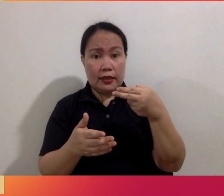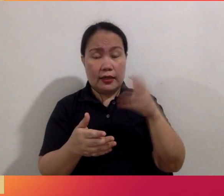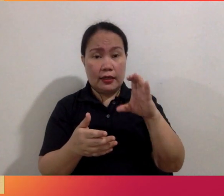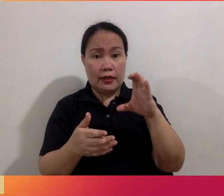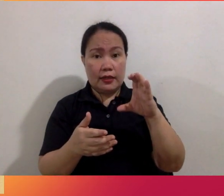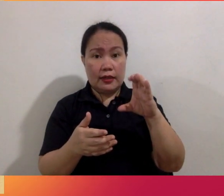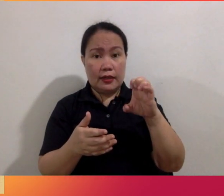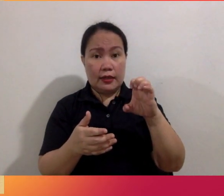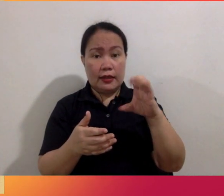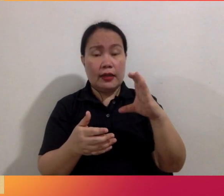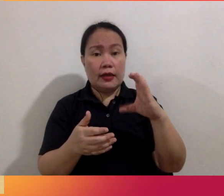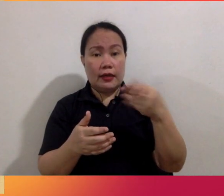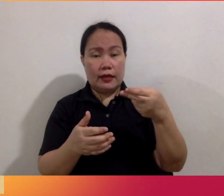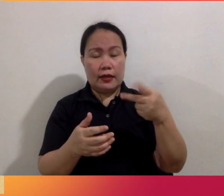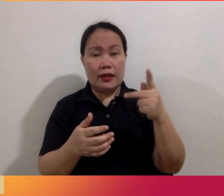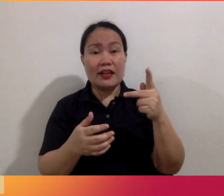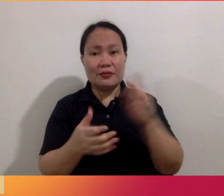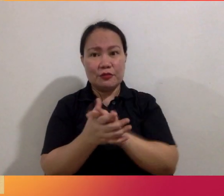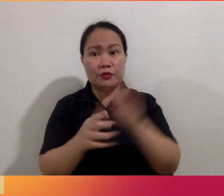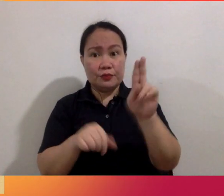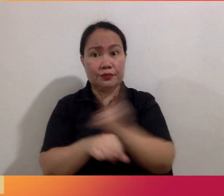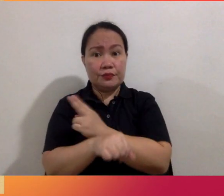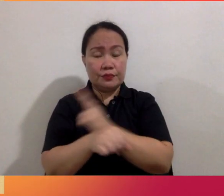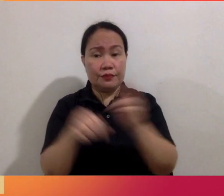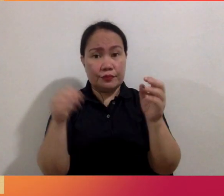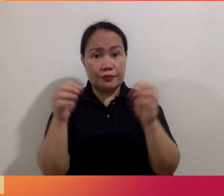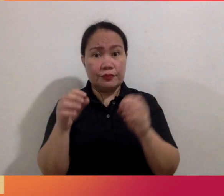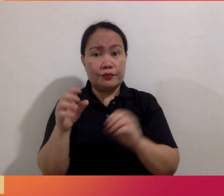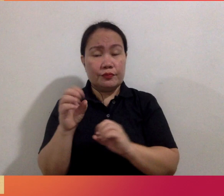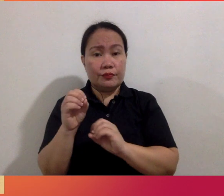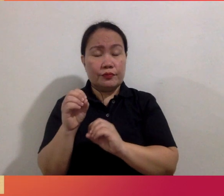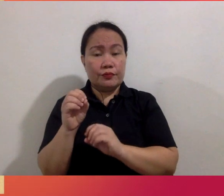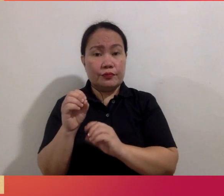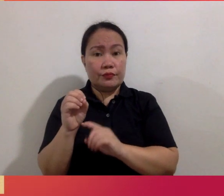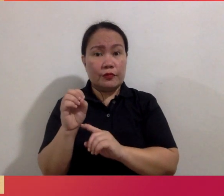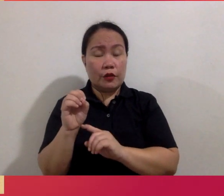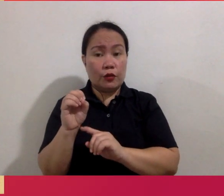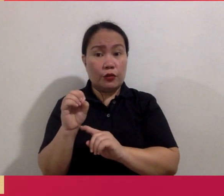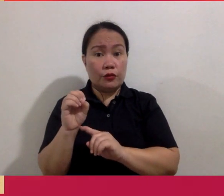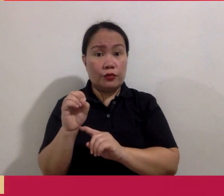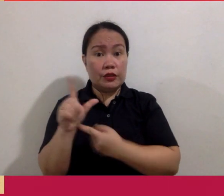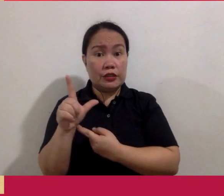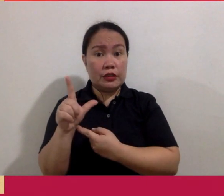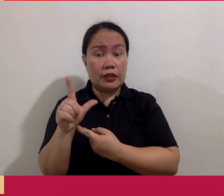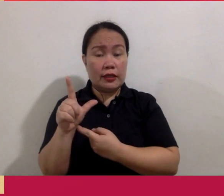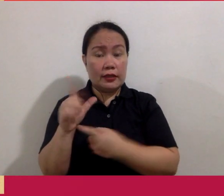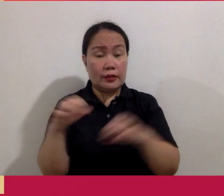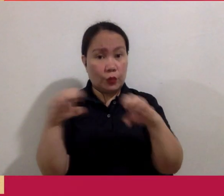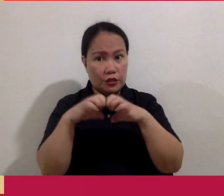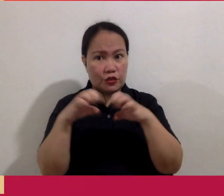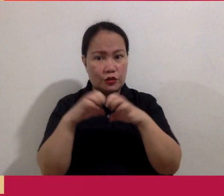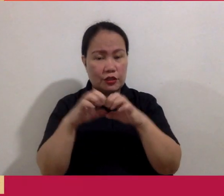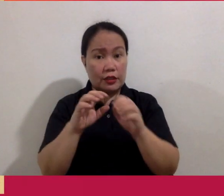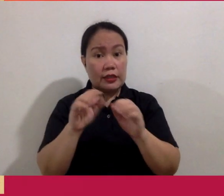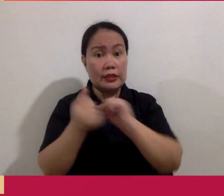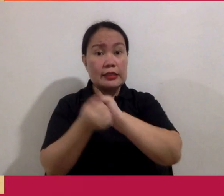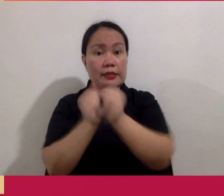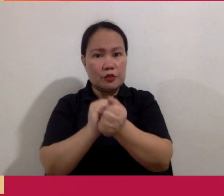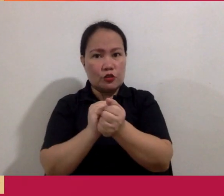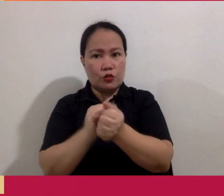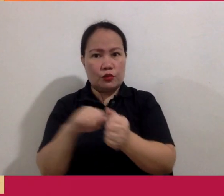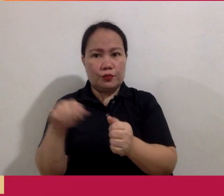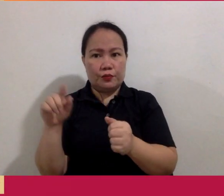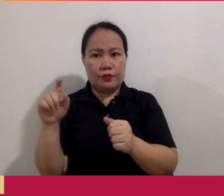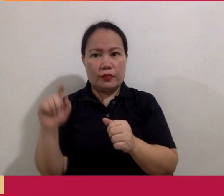the original equation. So, ang gagawin lang natin is substitute lang natin yung dalawang value ng x natin doon sa original